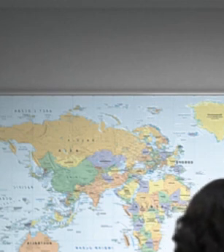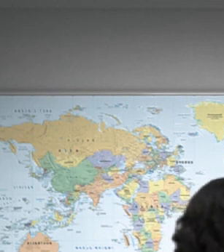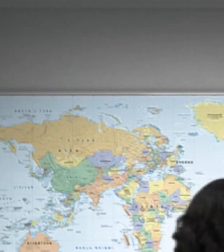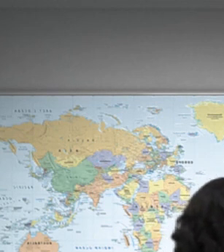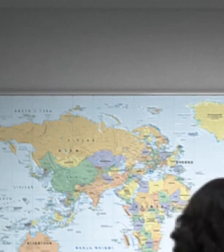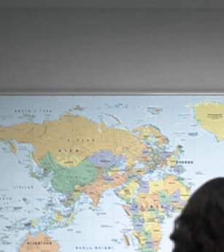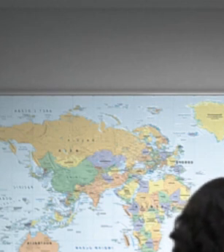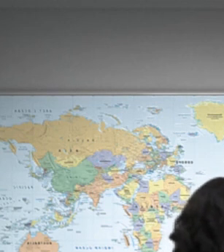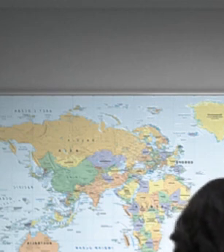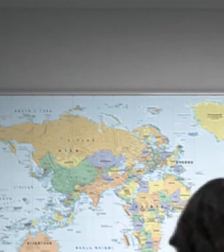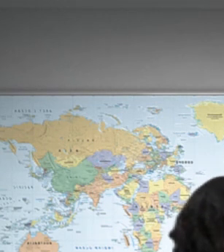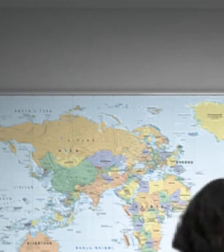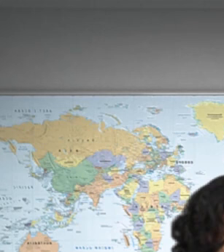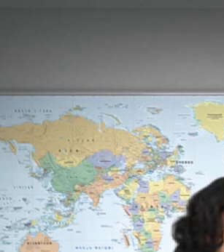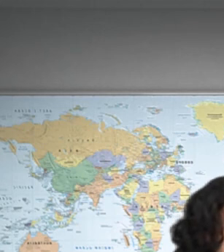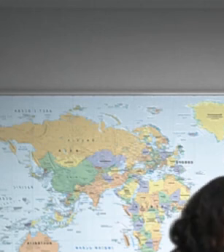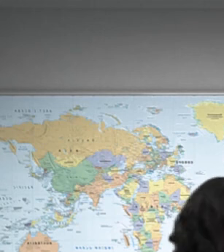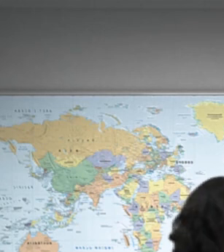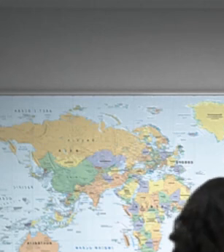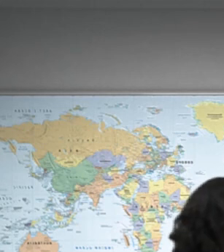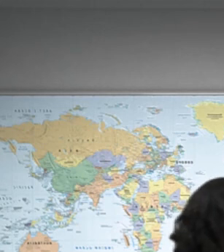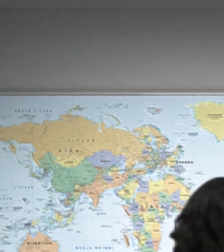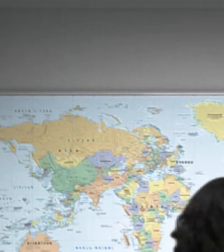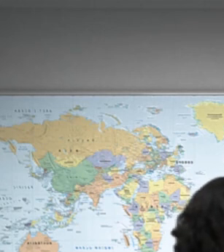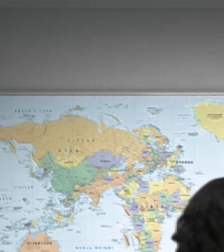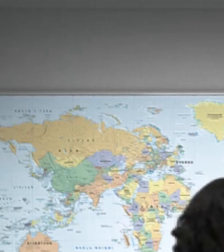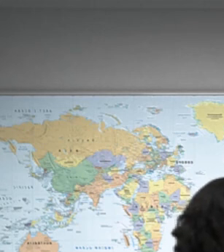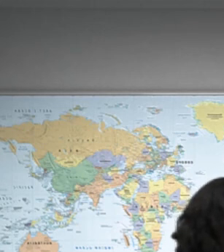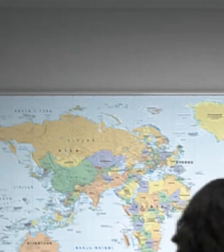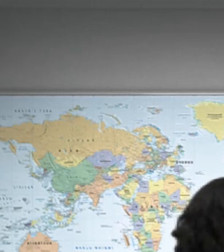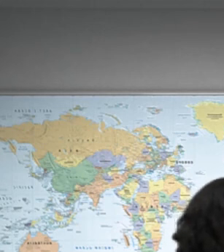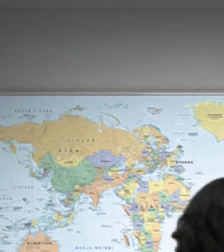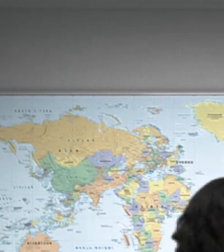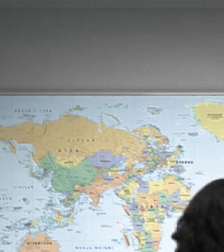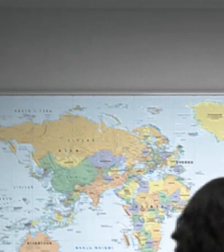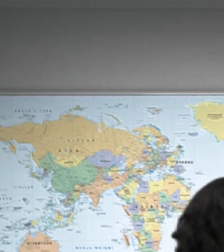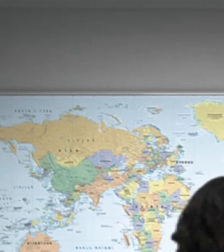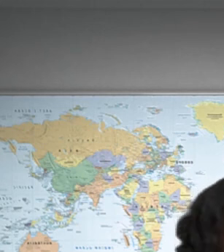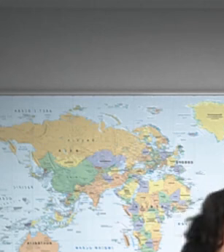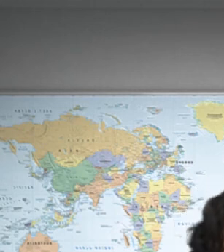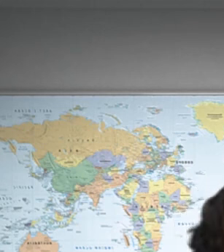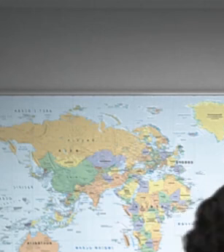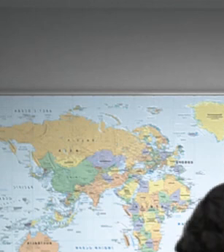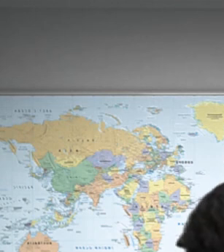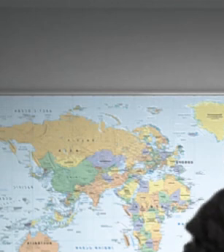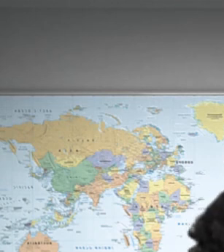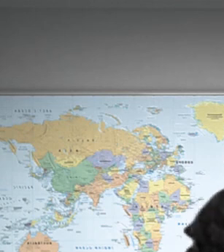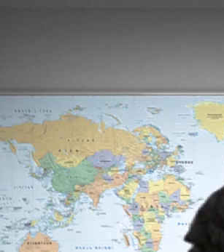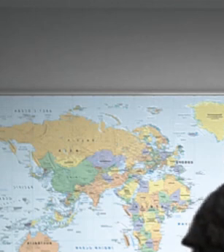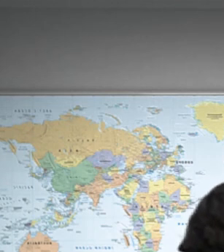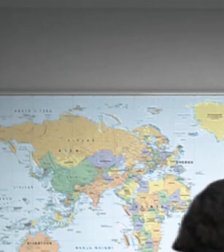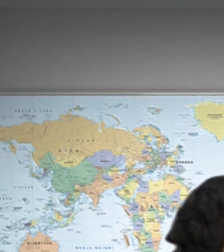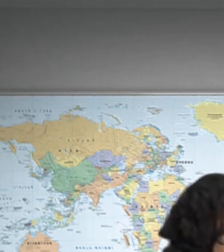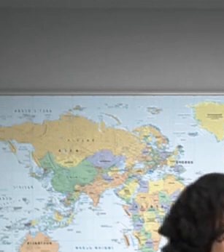I want for them to be committed and do their work. They must do their work. So that when you meet them again, they